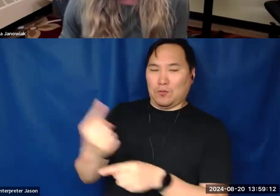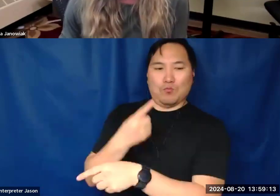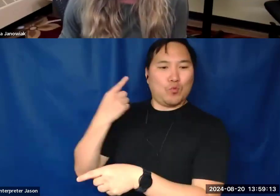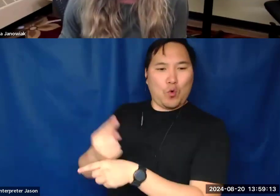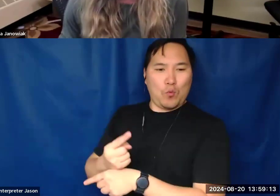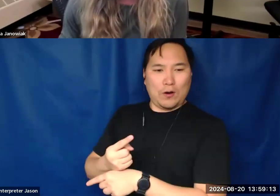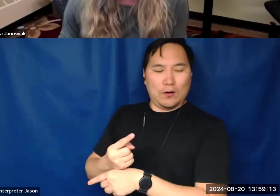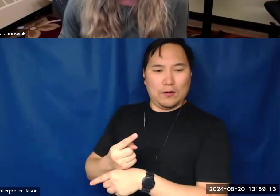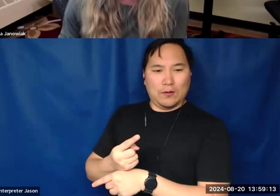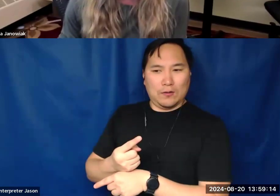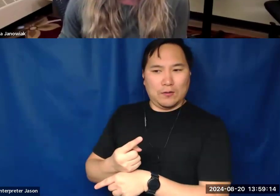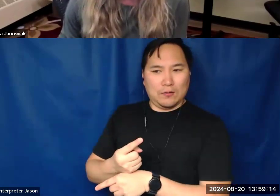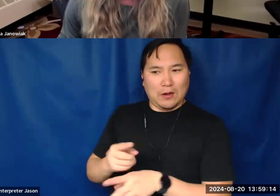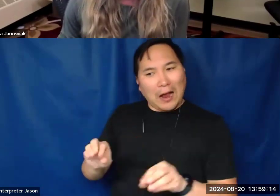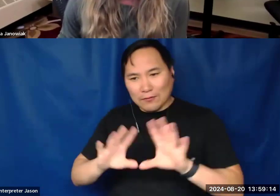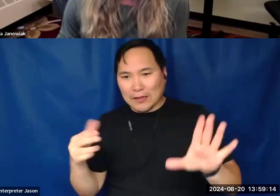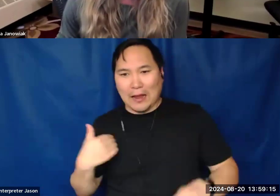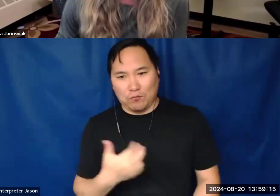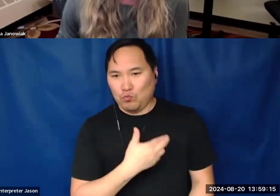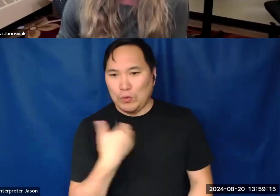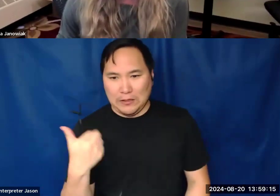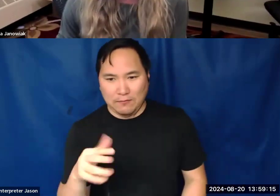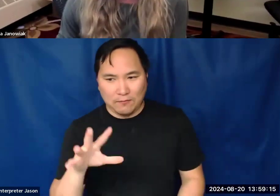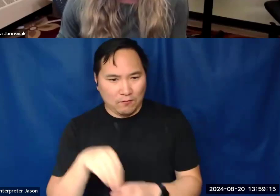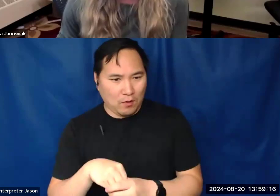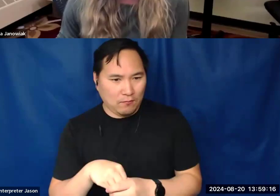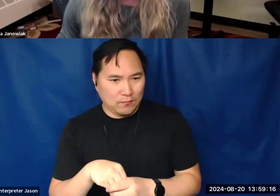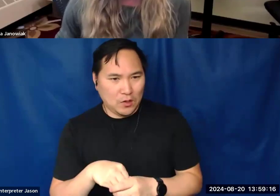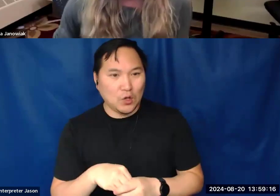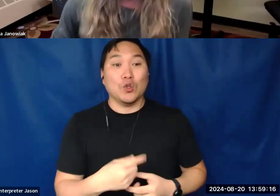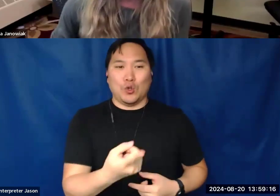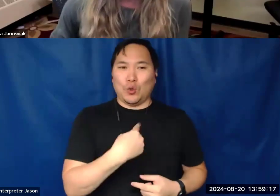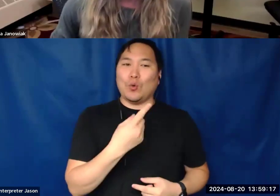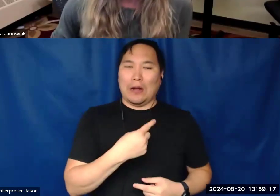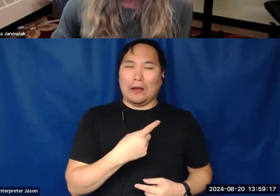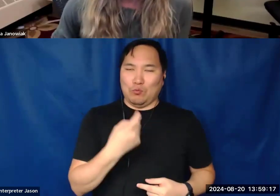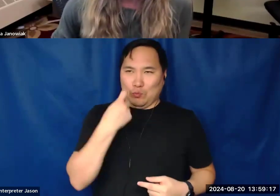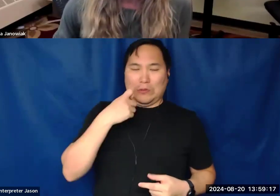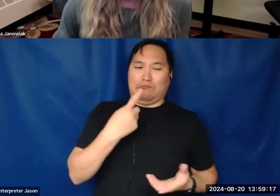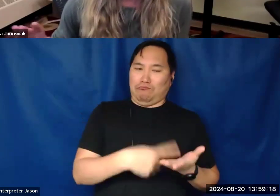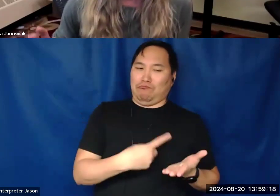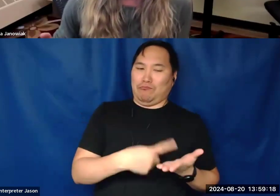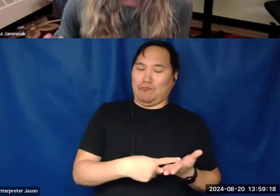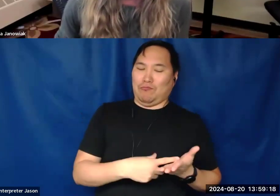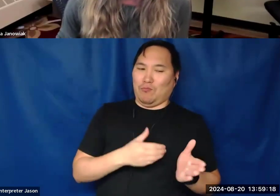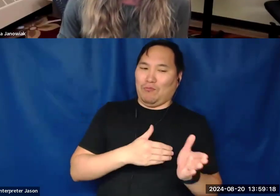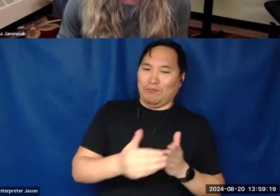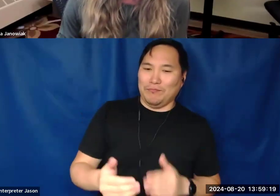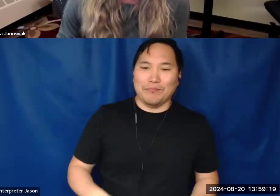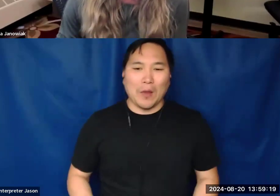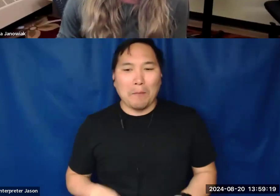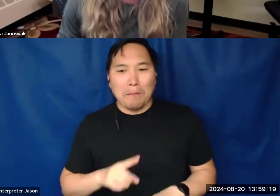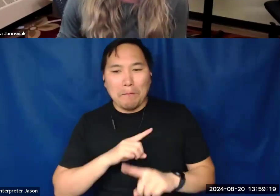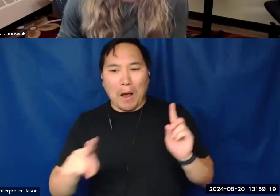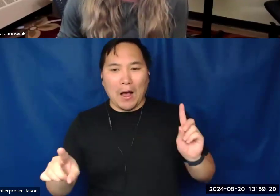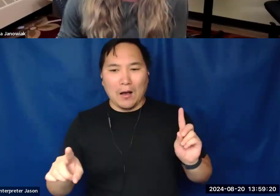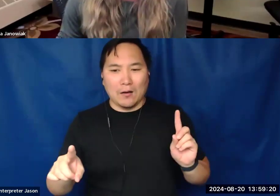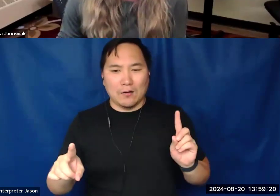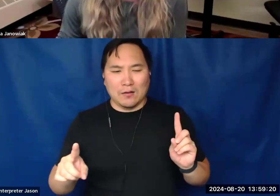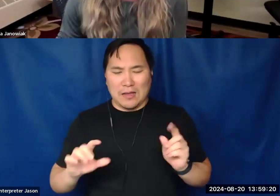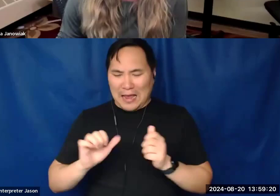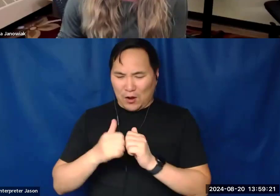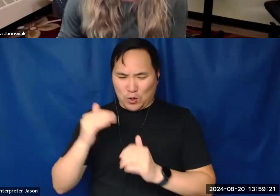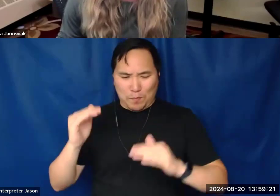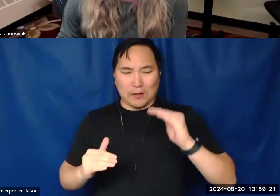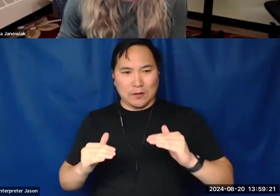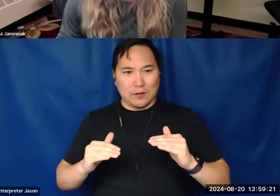incorporates, there's risk associated with that. You and I have had some recent conversations on this. How do you see the balance between